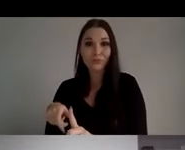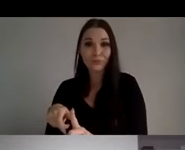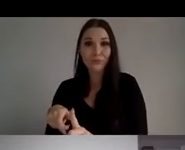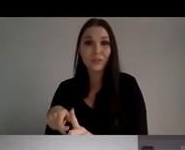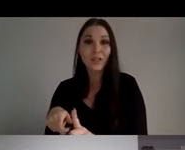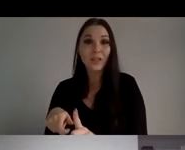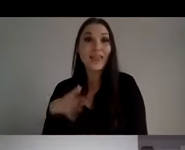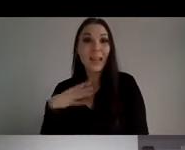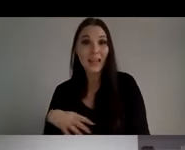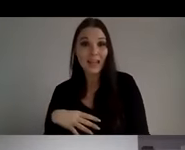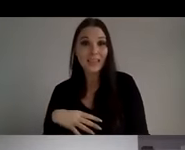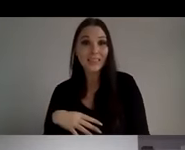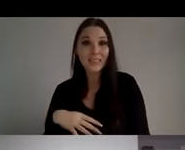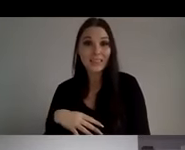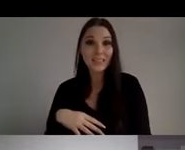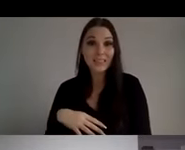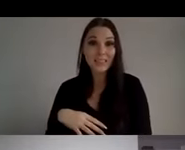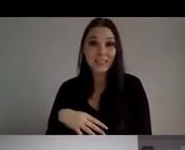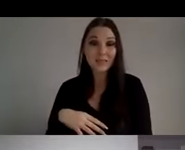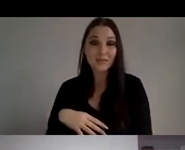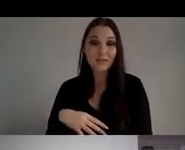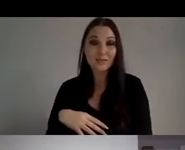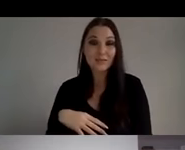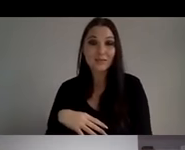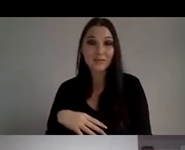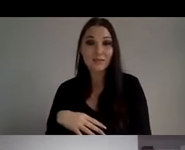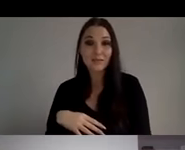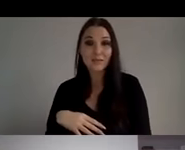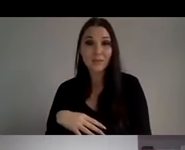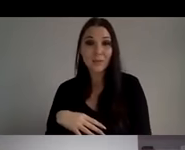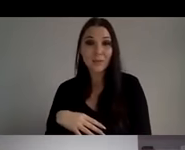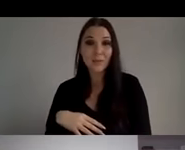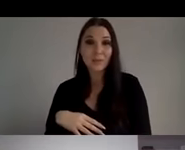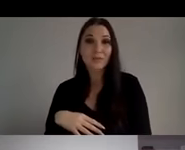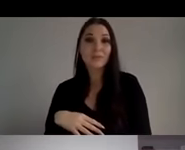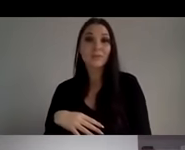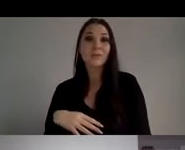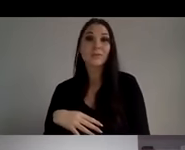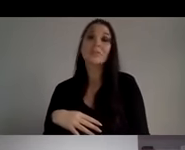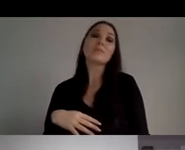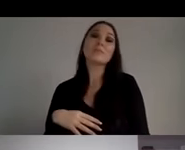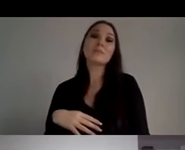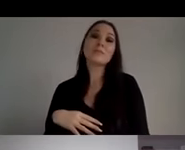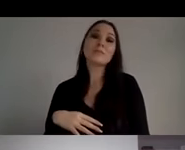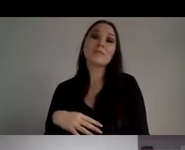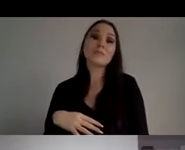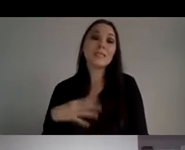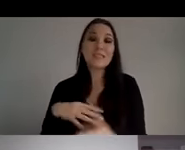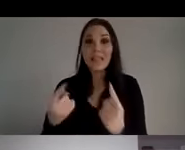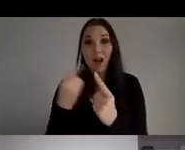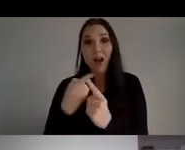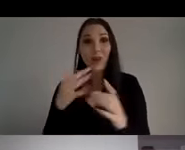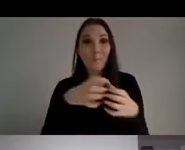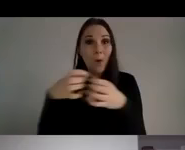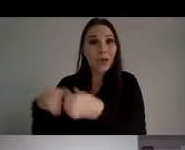it needs its time, right? You need an entity who is doing the certification for you. Could be TÜV or other parties who are